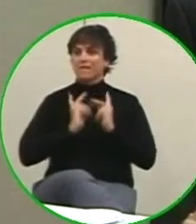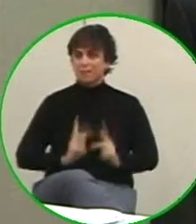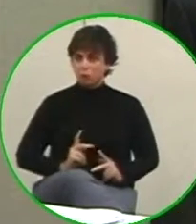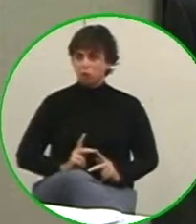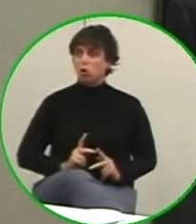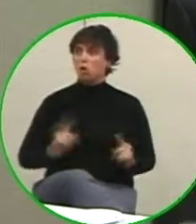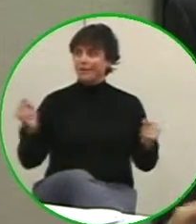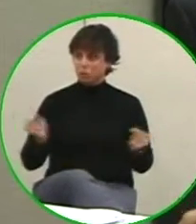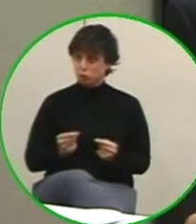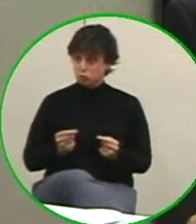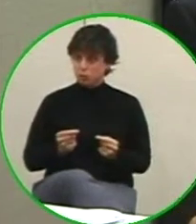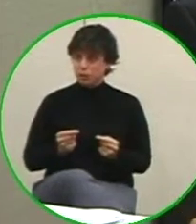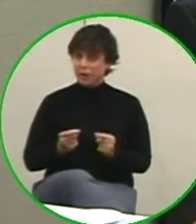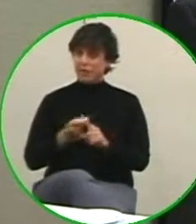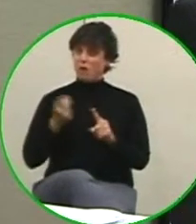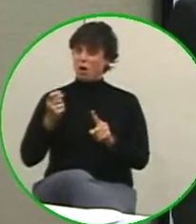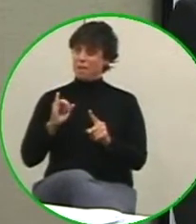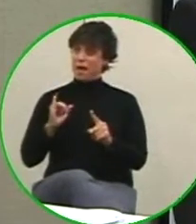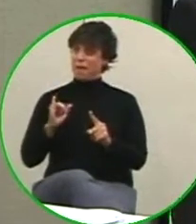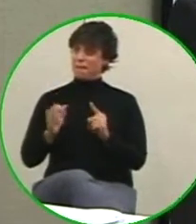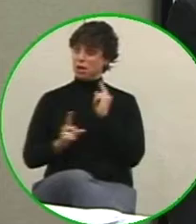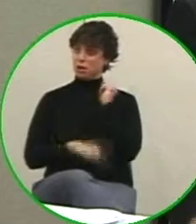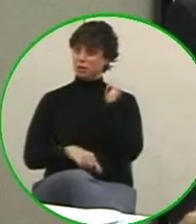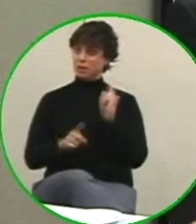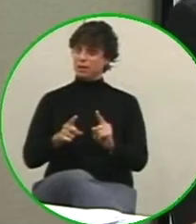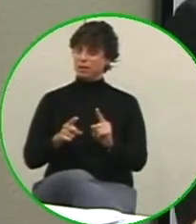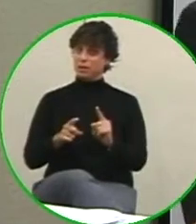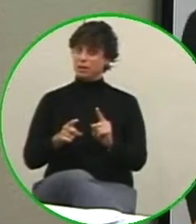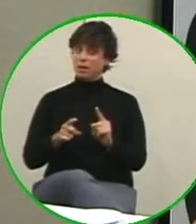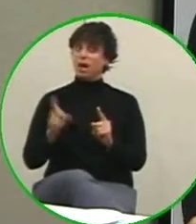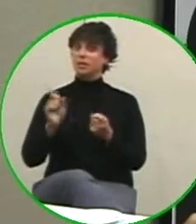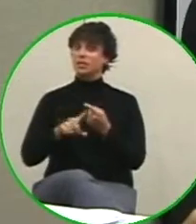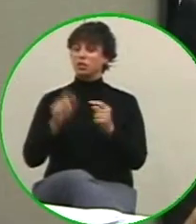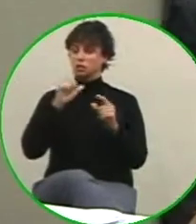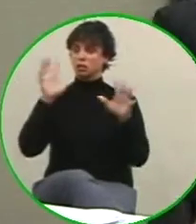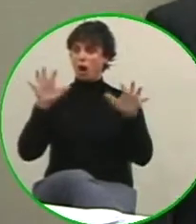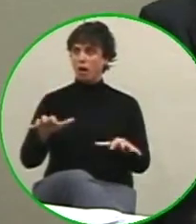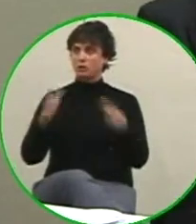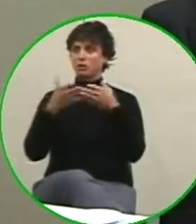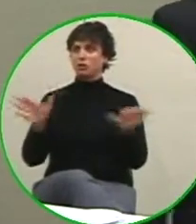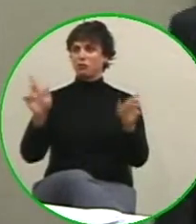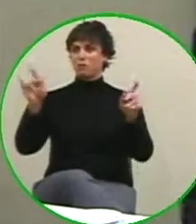injury resulting from the corporal punishment is shocking to the general public.